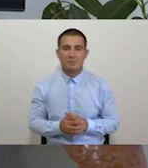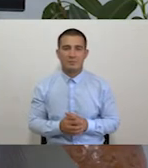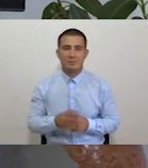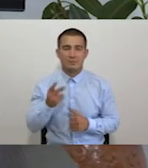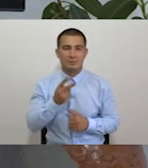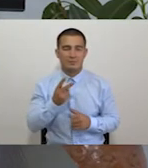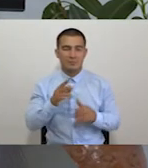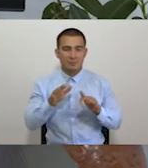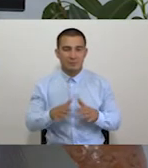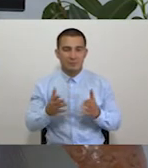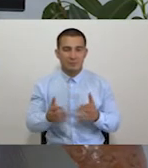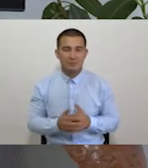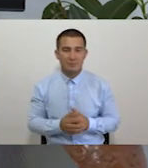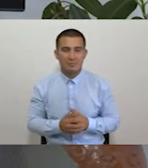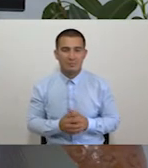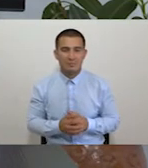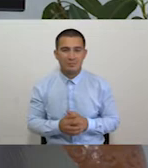Xo'p, ikkinchi qismimiz